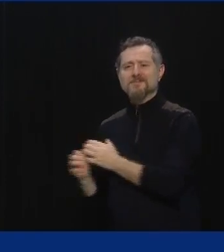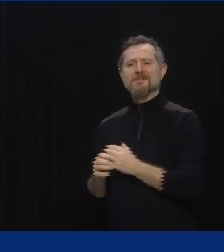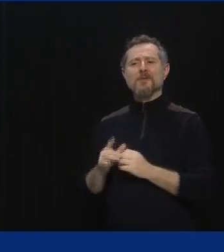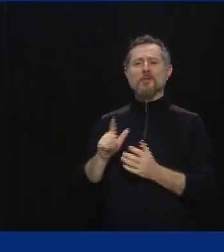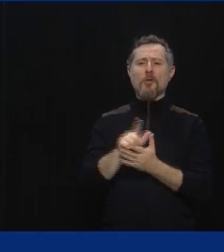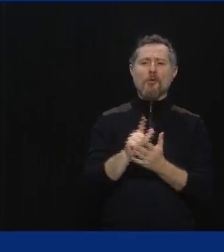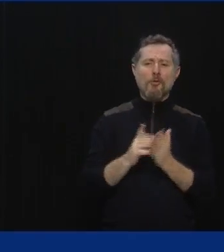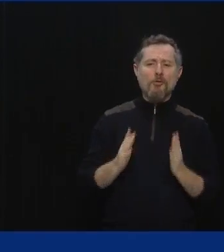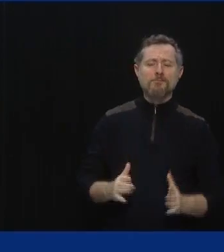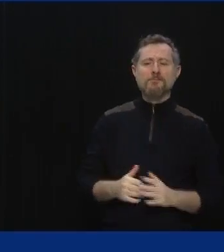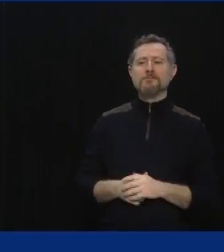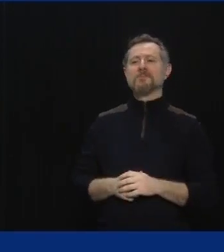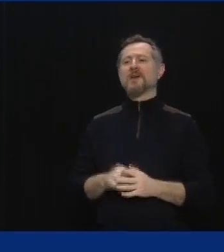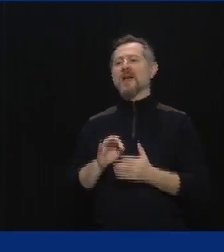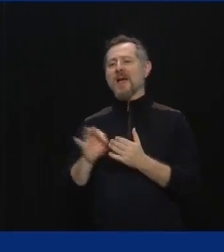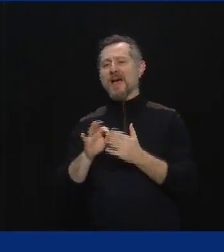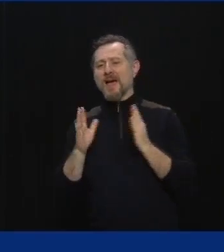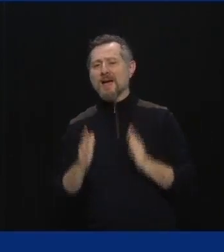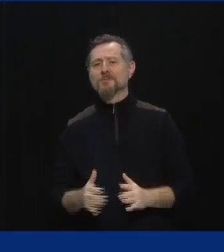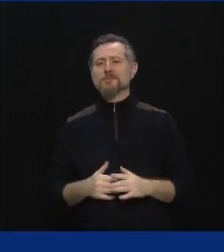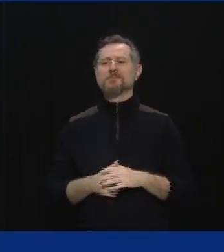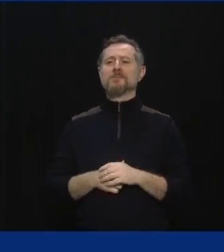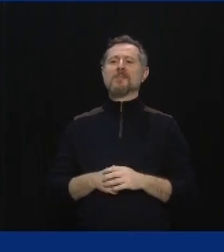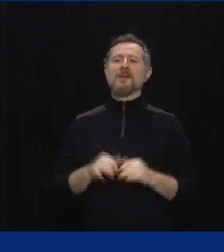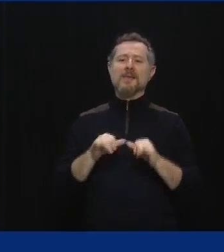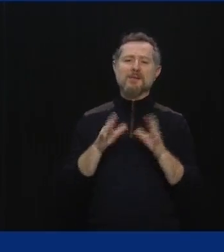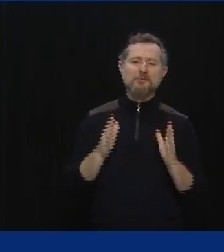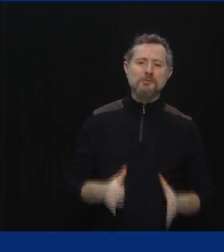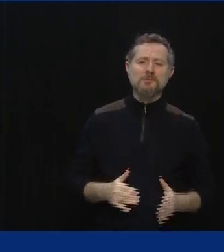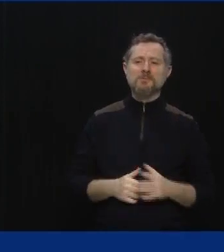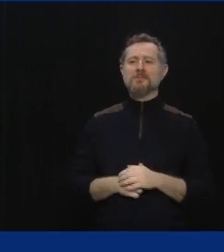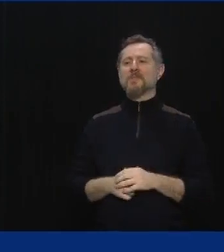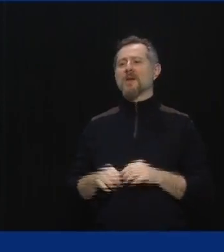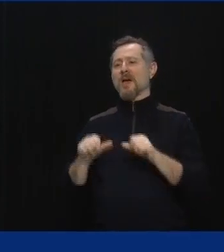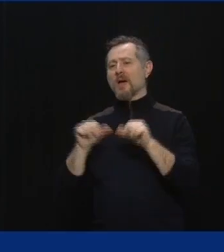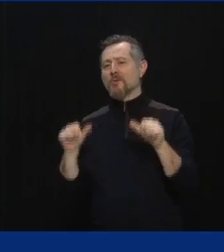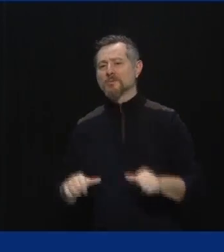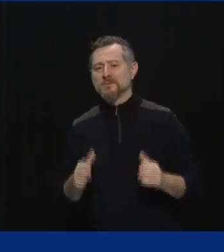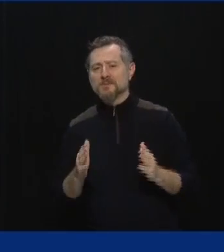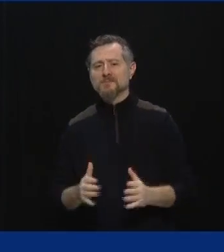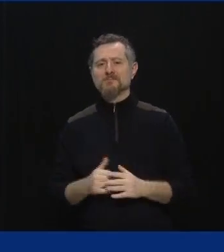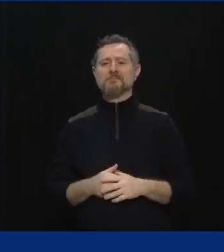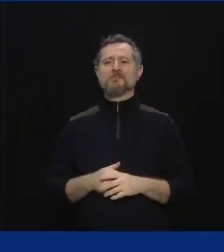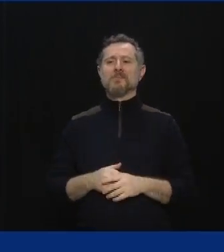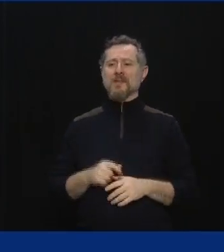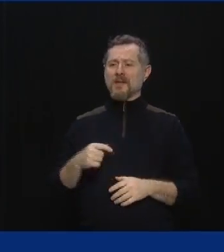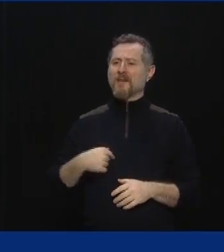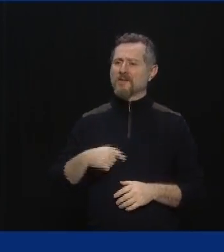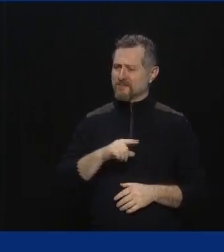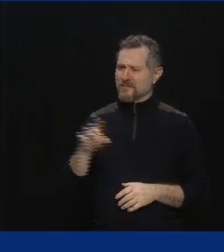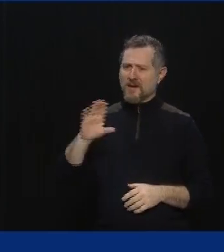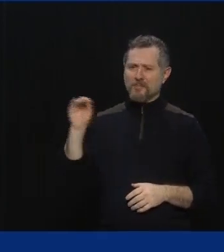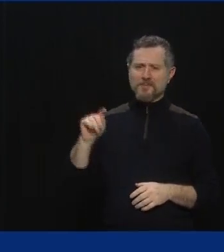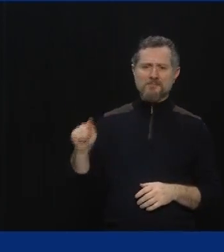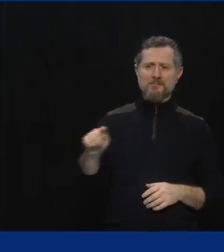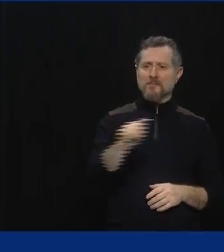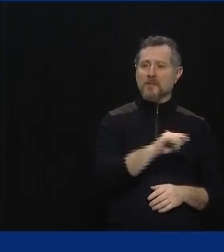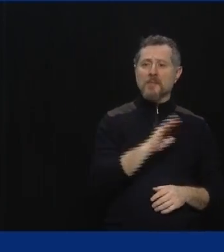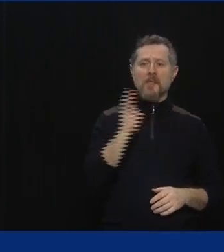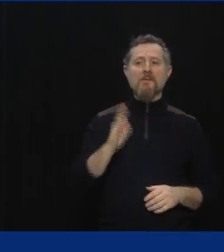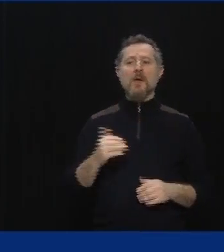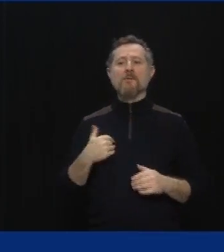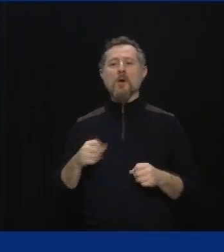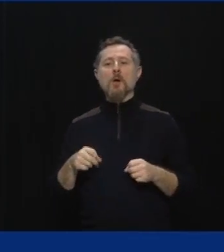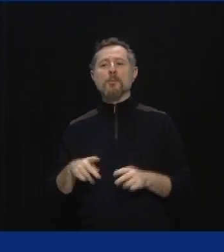lawyers, accountants, engineers, architects, because we have these firms. They've never had the